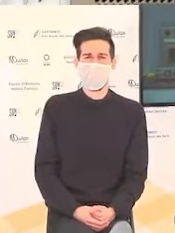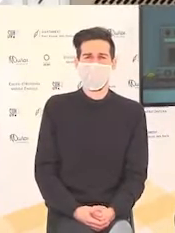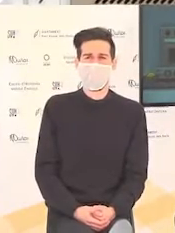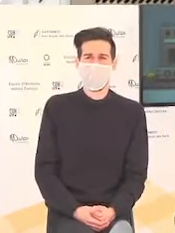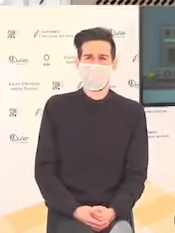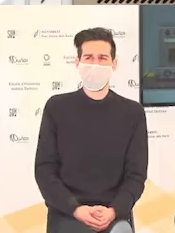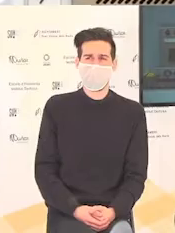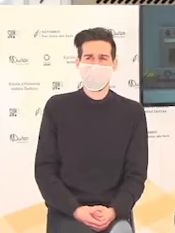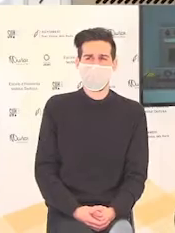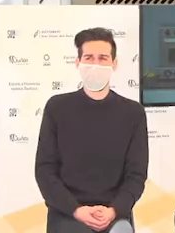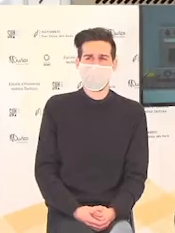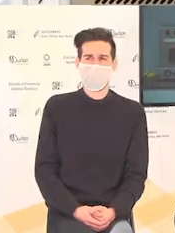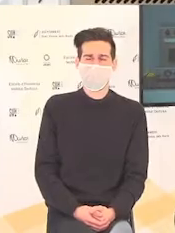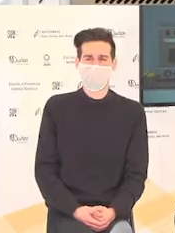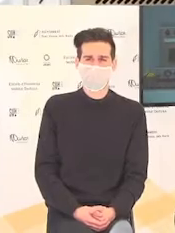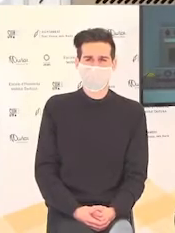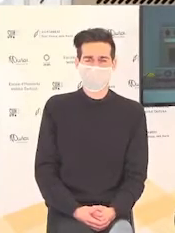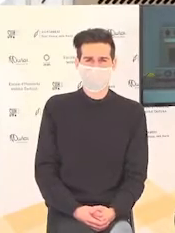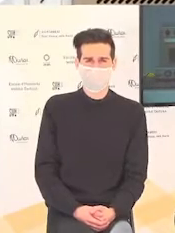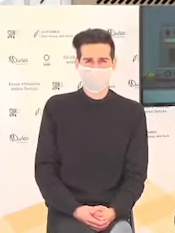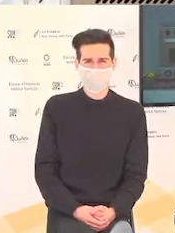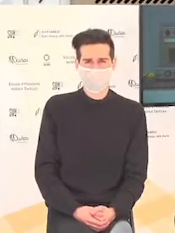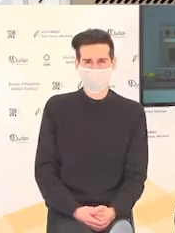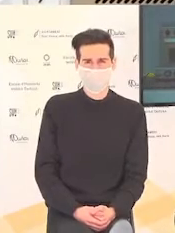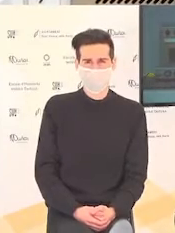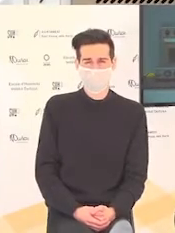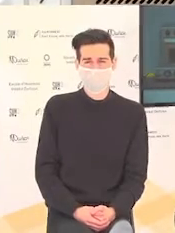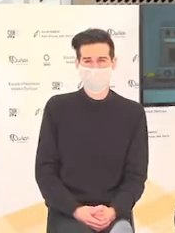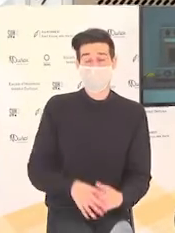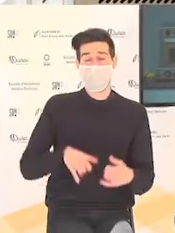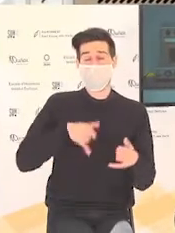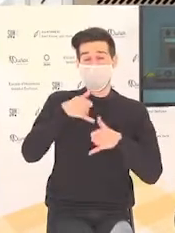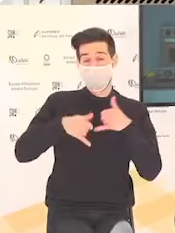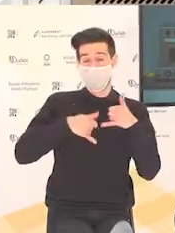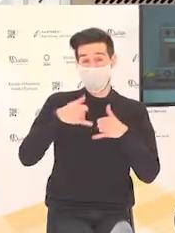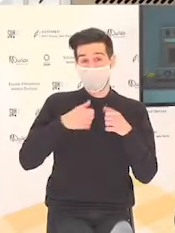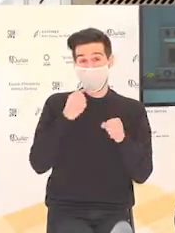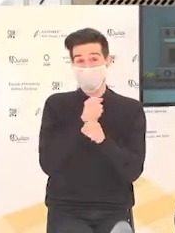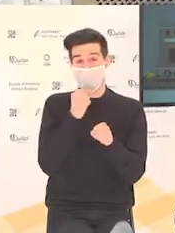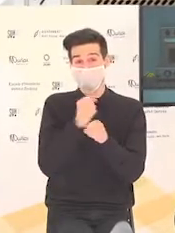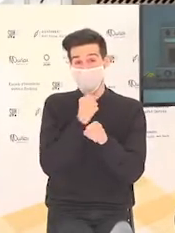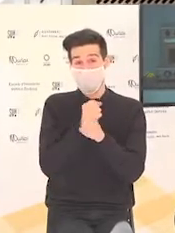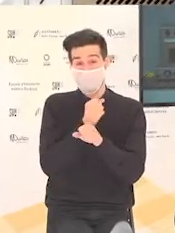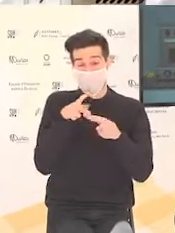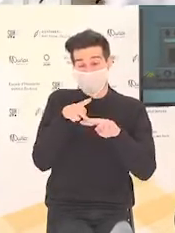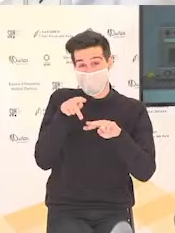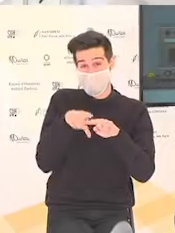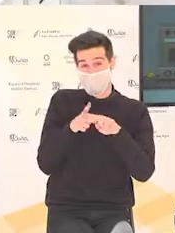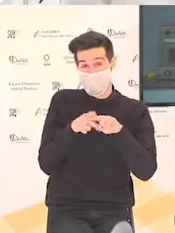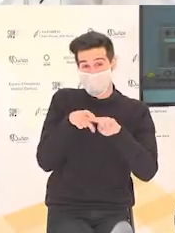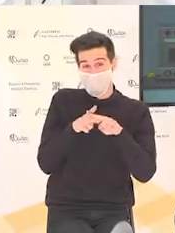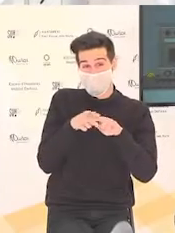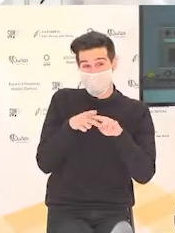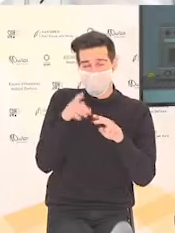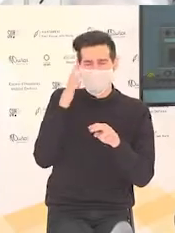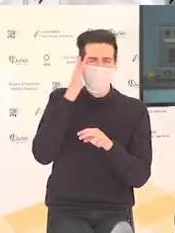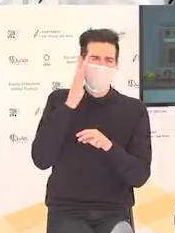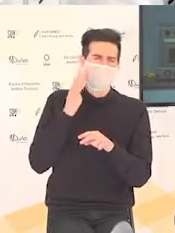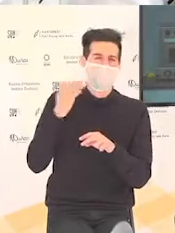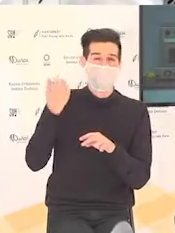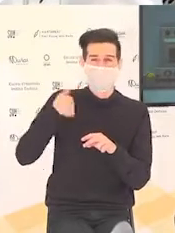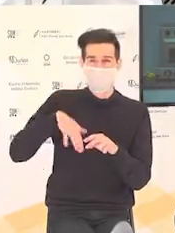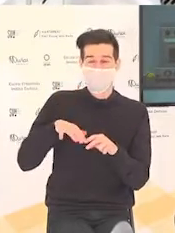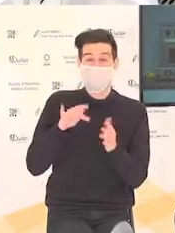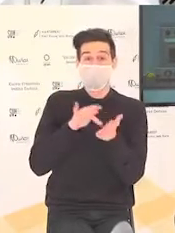the problem is going to be is that it's not going to whip up properly. El problema de trabajar con utensilios recién lavados es que siguen reteniendo cierto